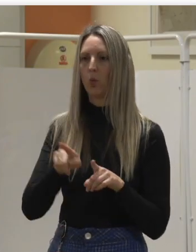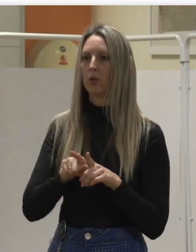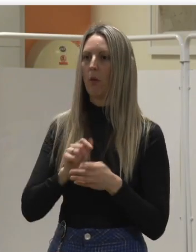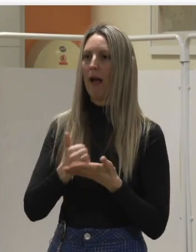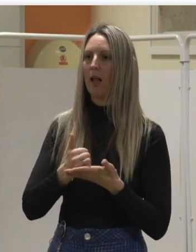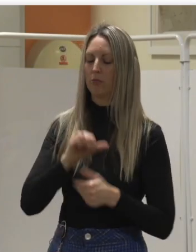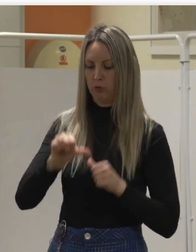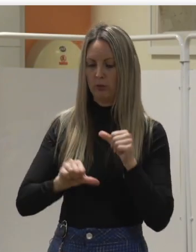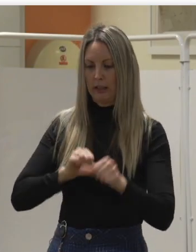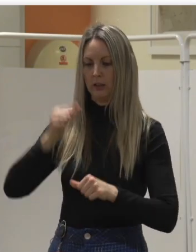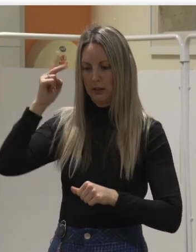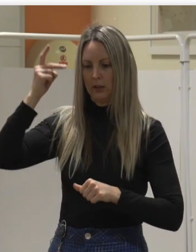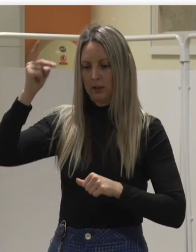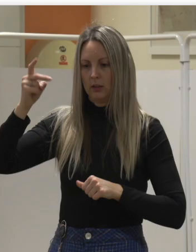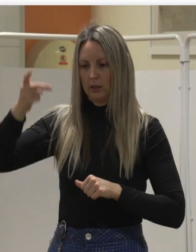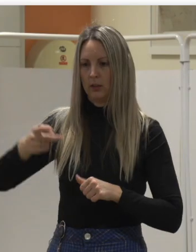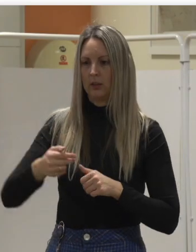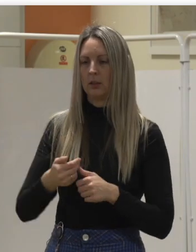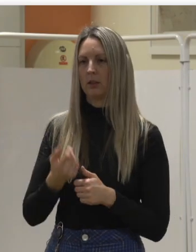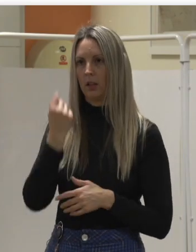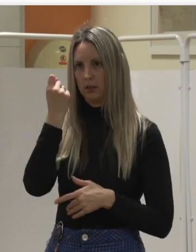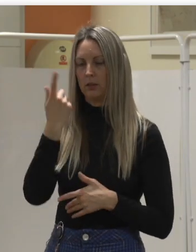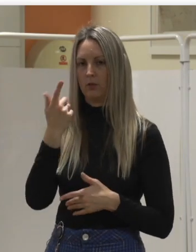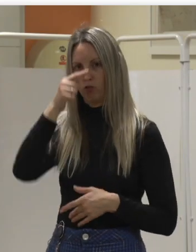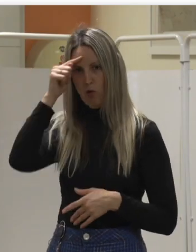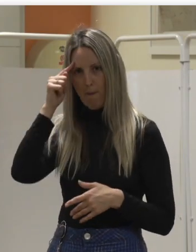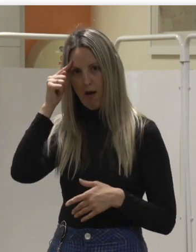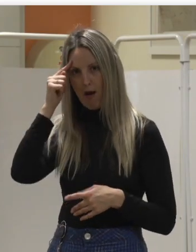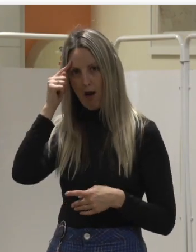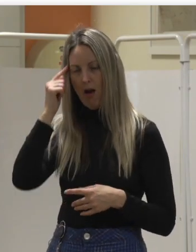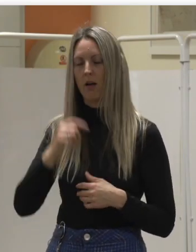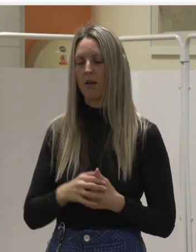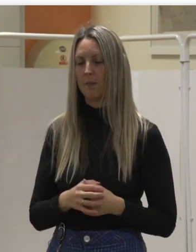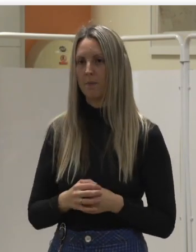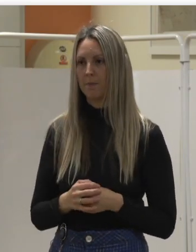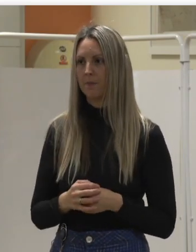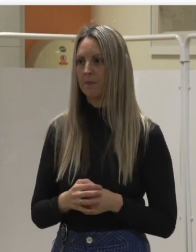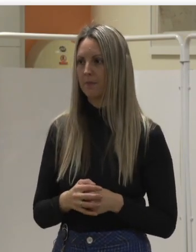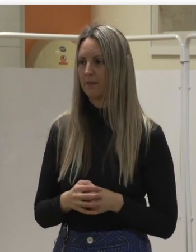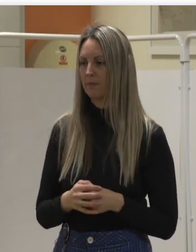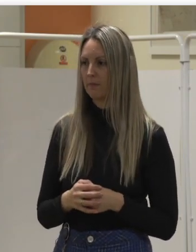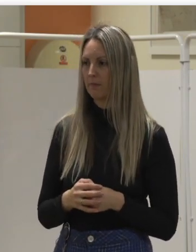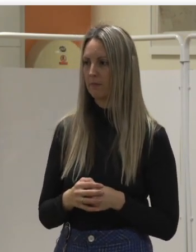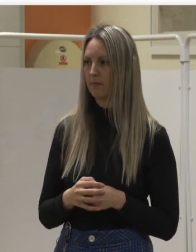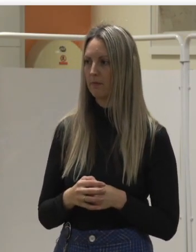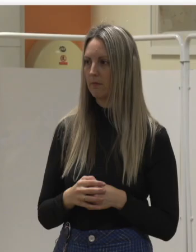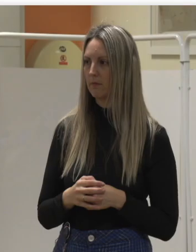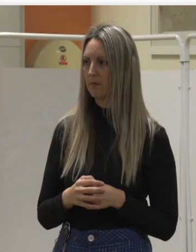the pain. So it has got various aspects. It's not necessarily how